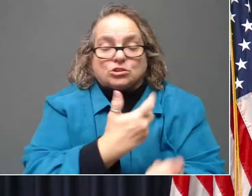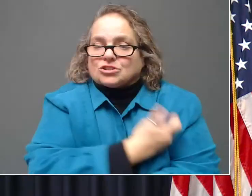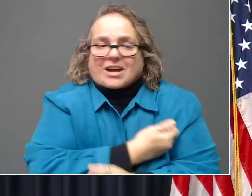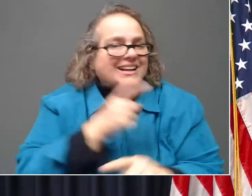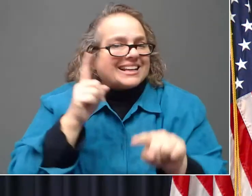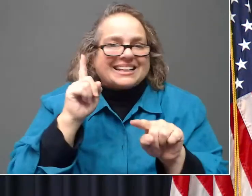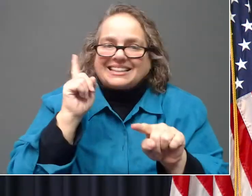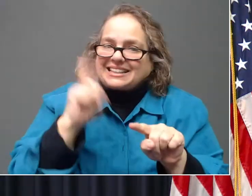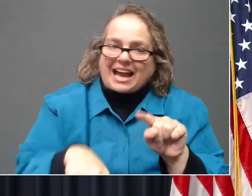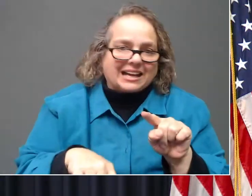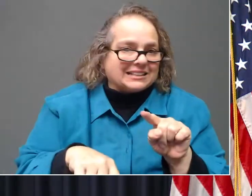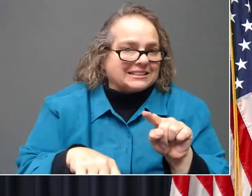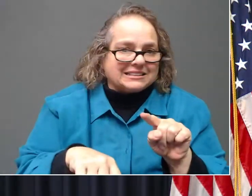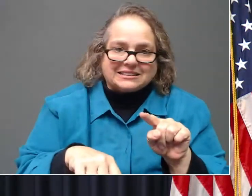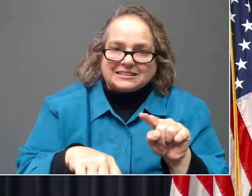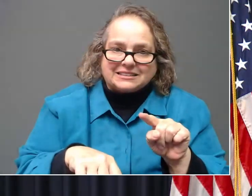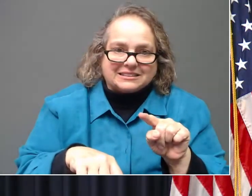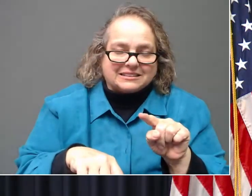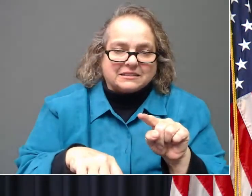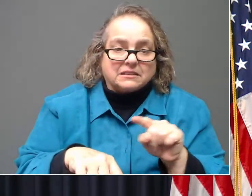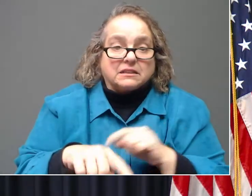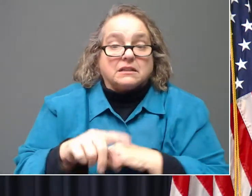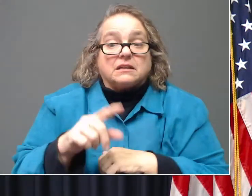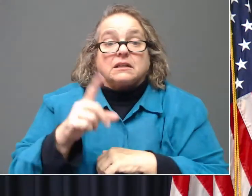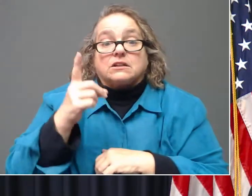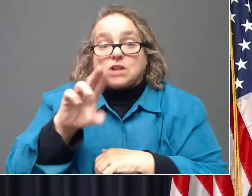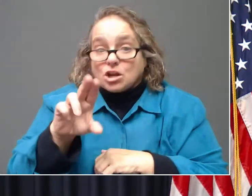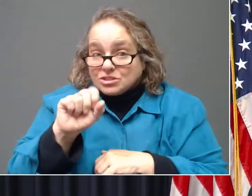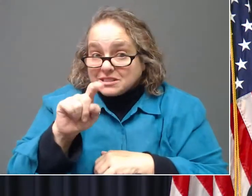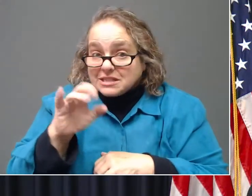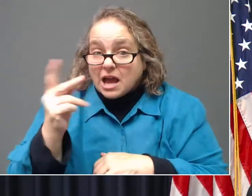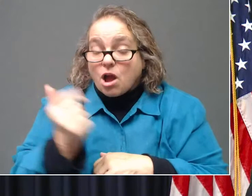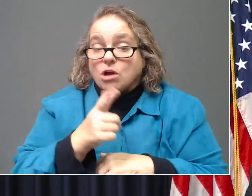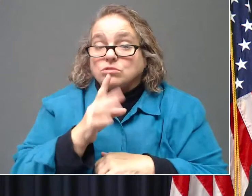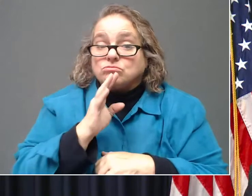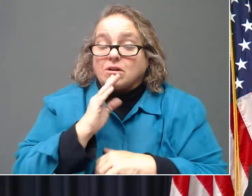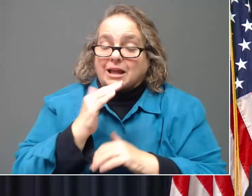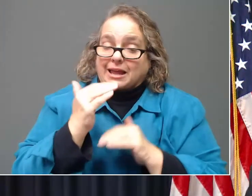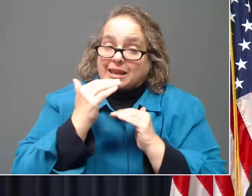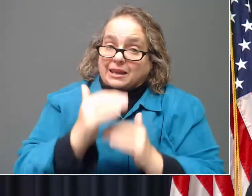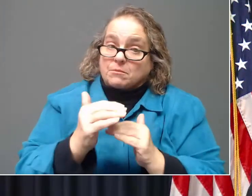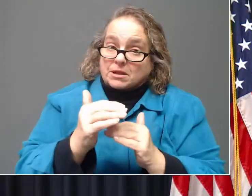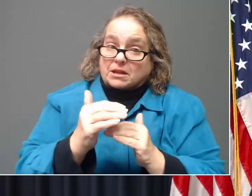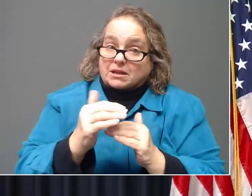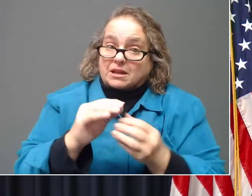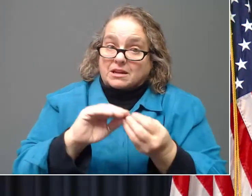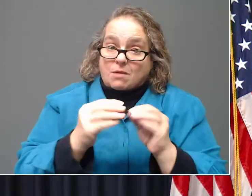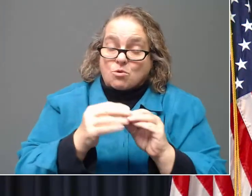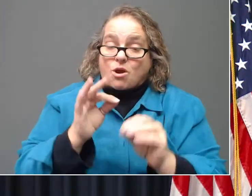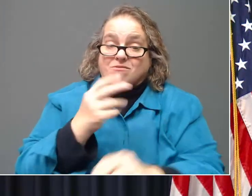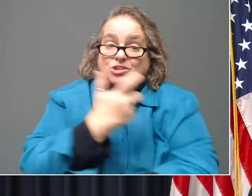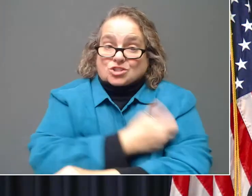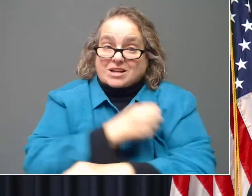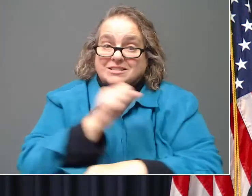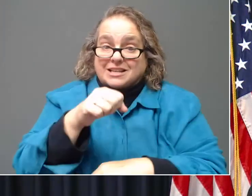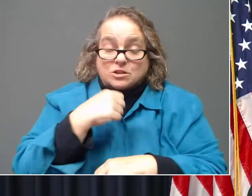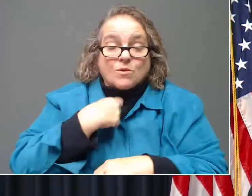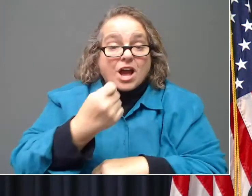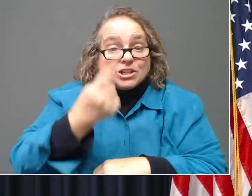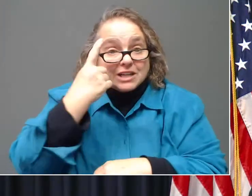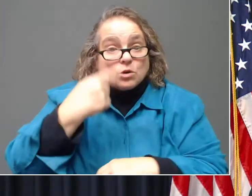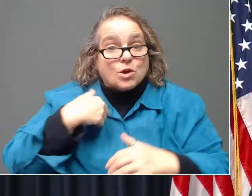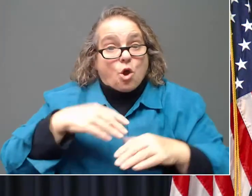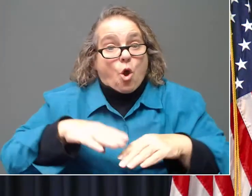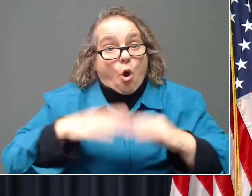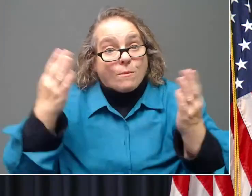the limited vaccine supply. We understand that if we're going to start opening regional sites, we have to supply